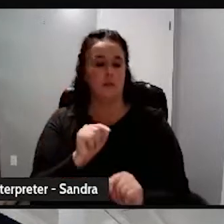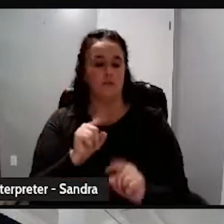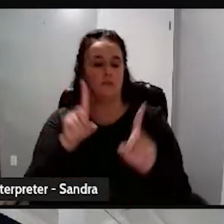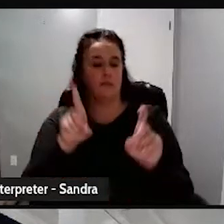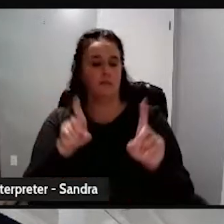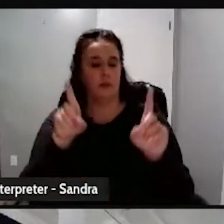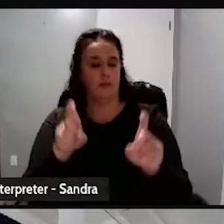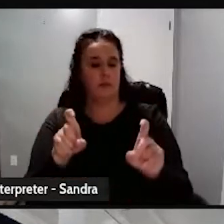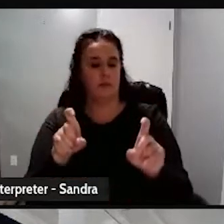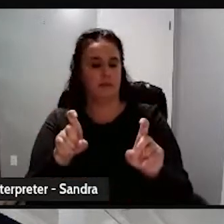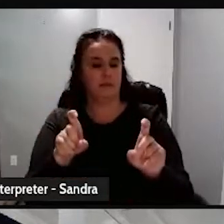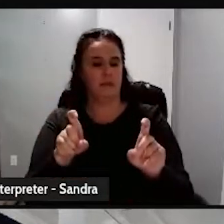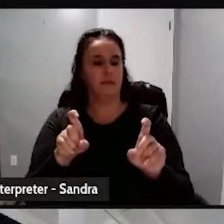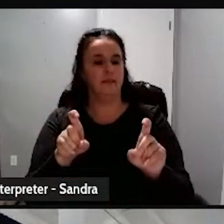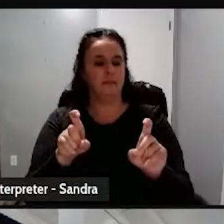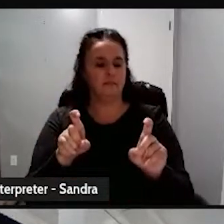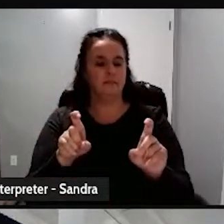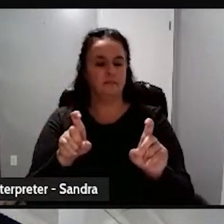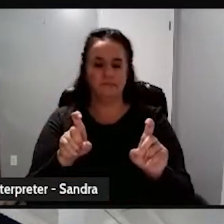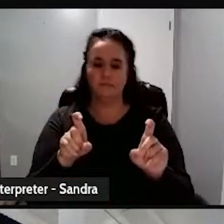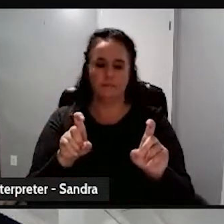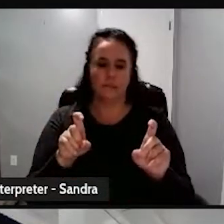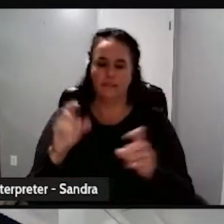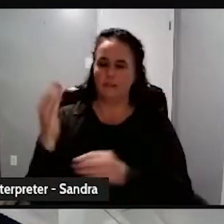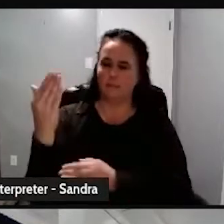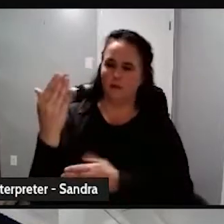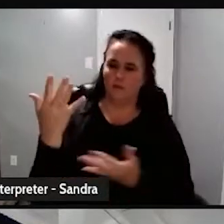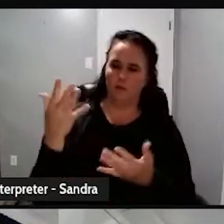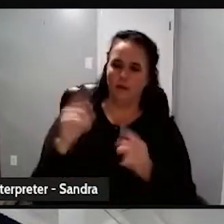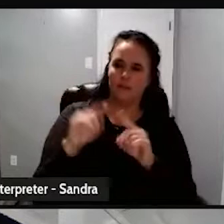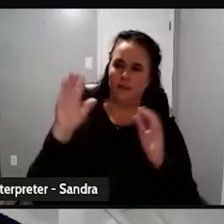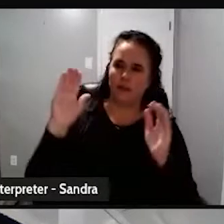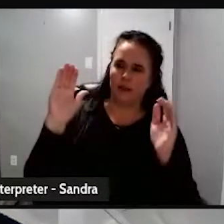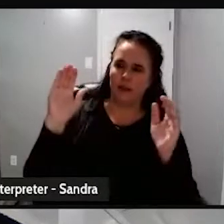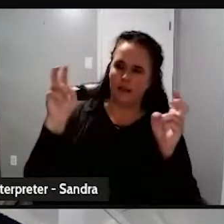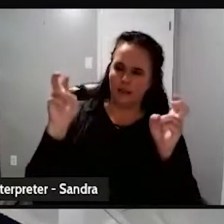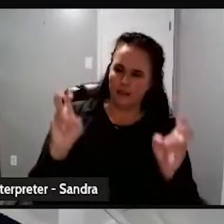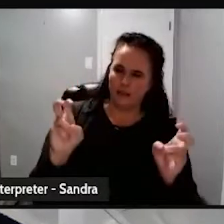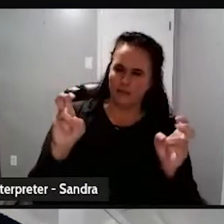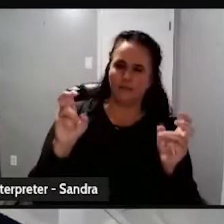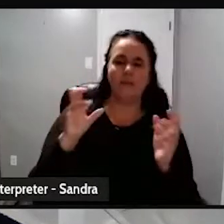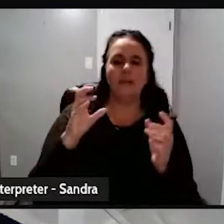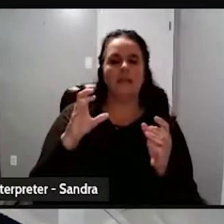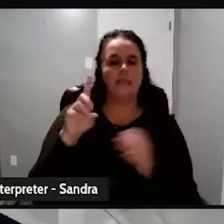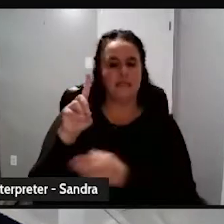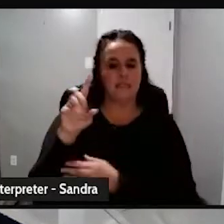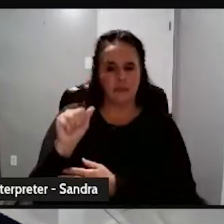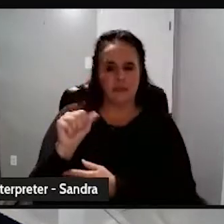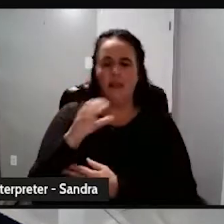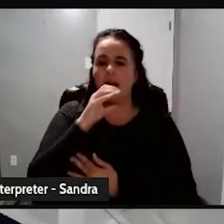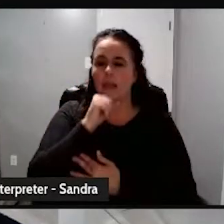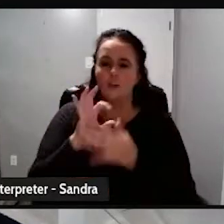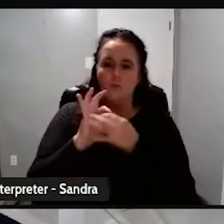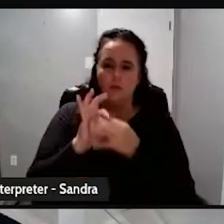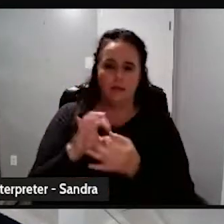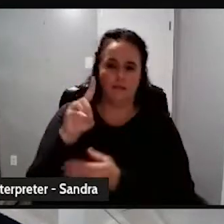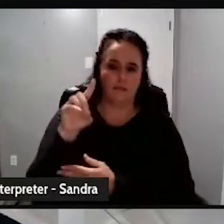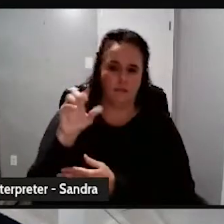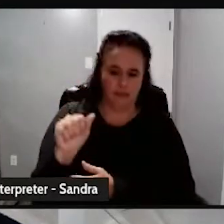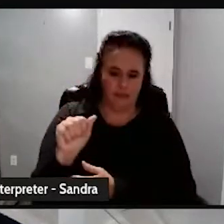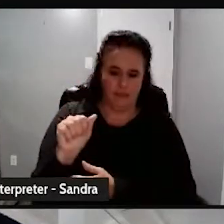experimentation are a mirror of the themes of disability and age-related disabilities that are tackled in my